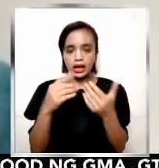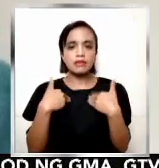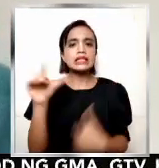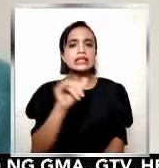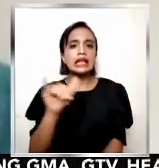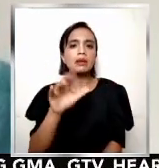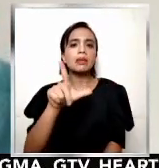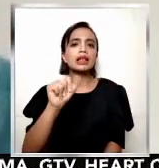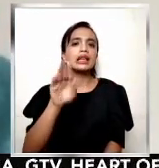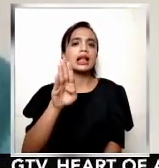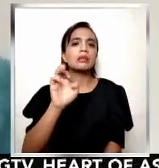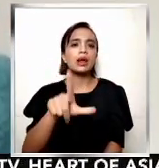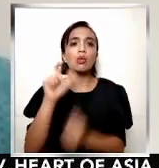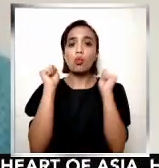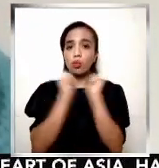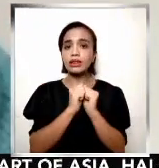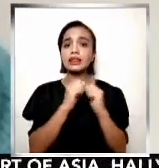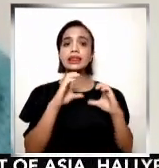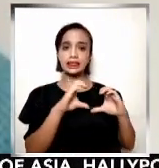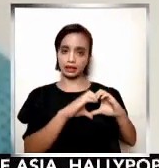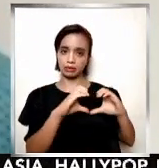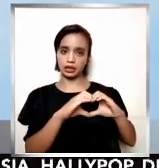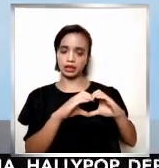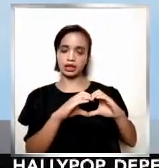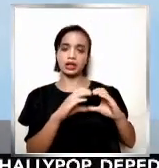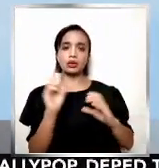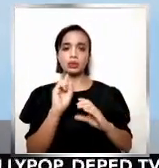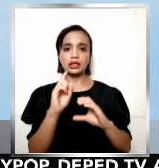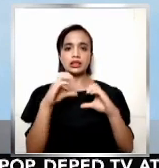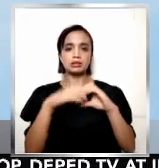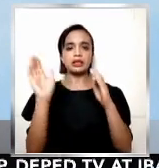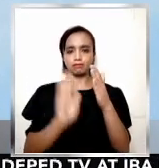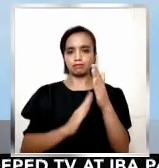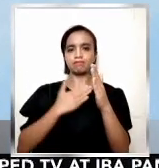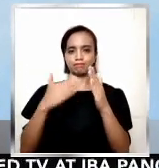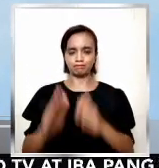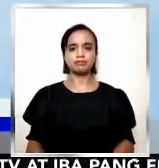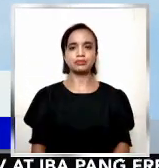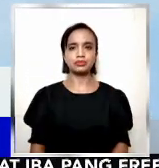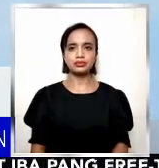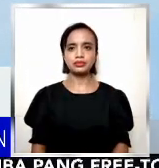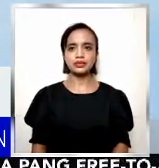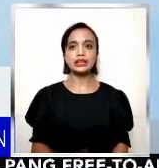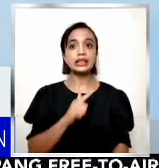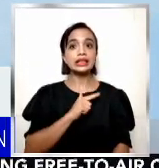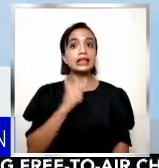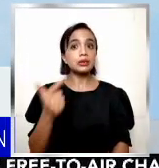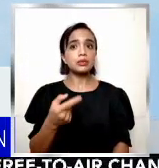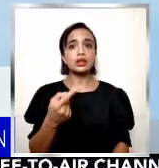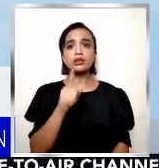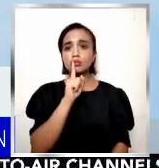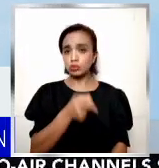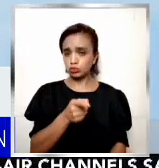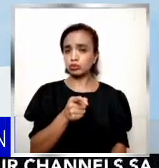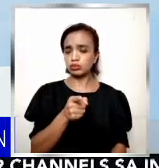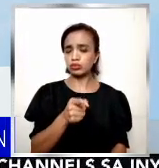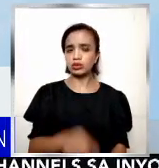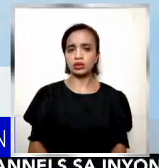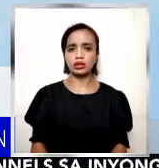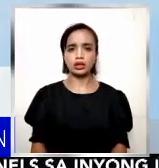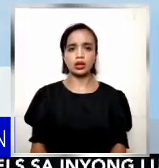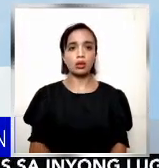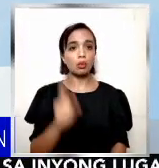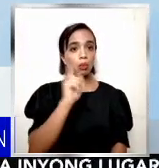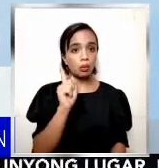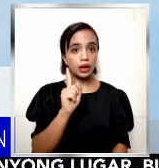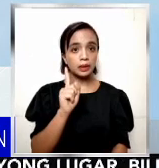GMA Network under the GMA Music. Our intention really is to produce a